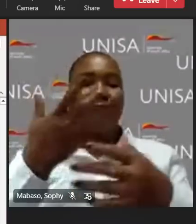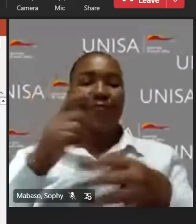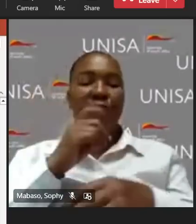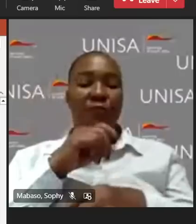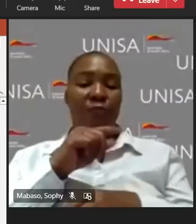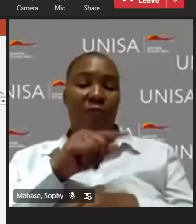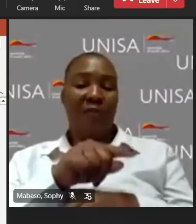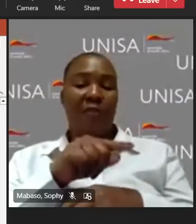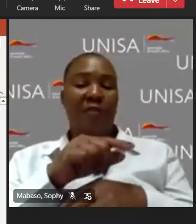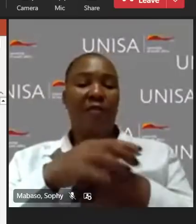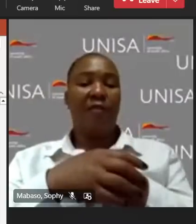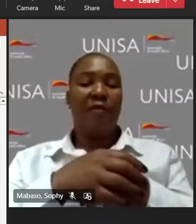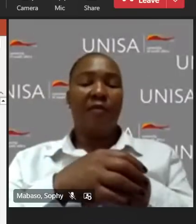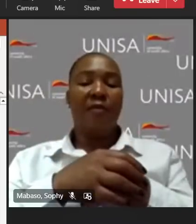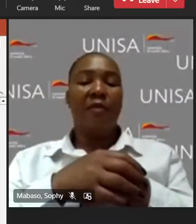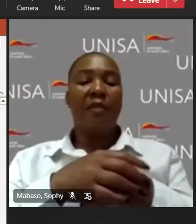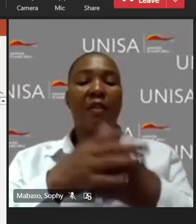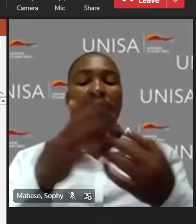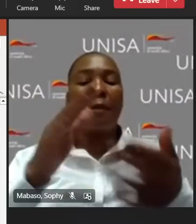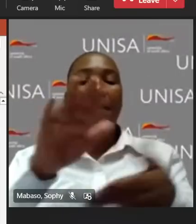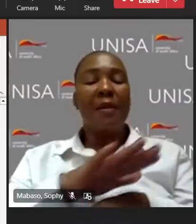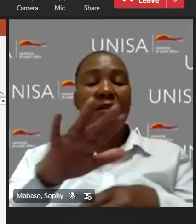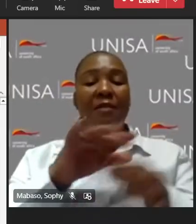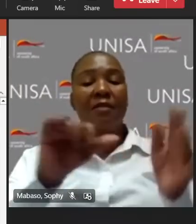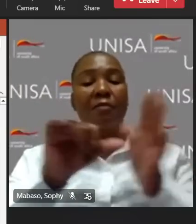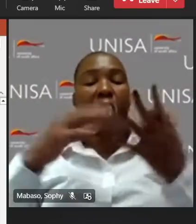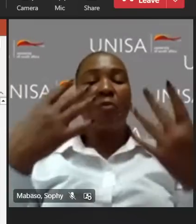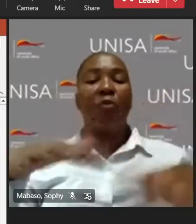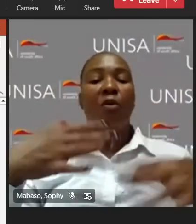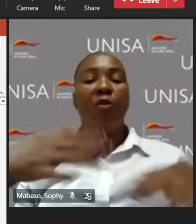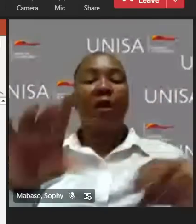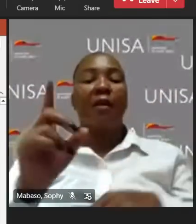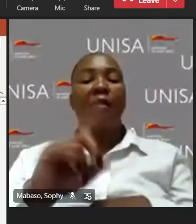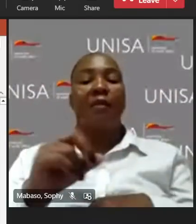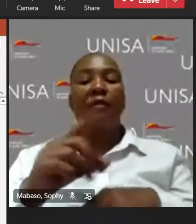complete. So basically what is important is that we